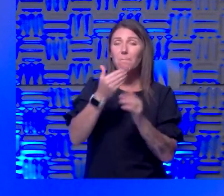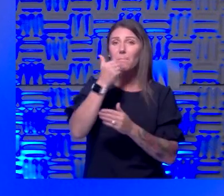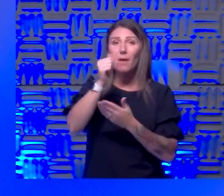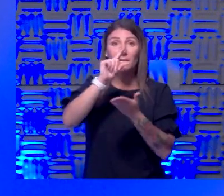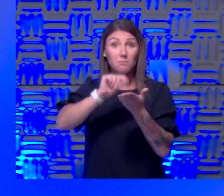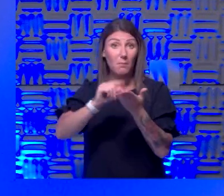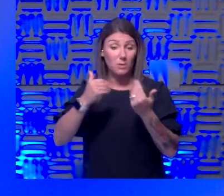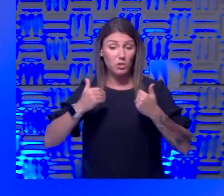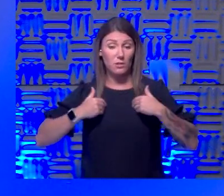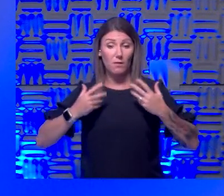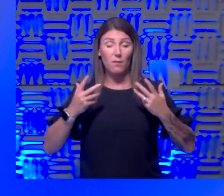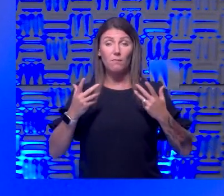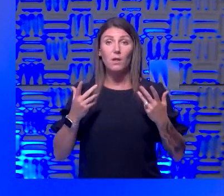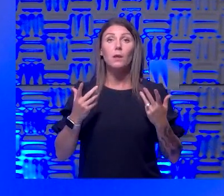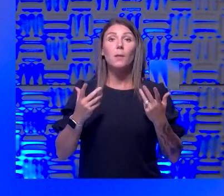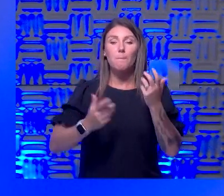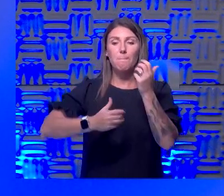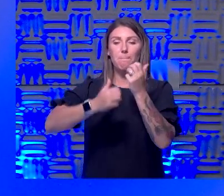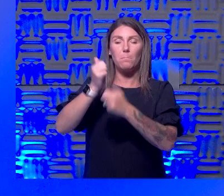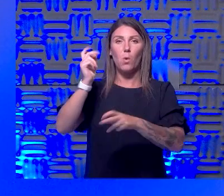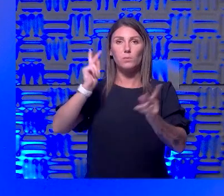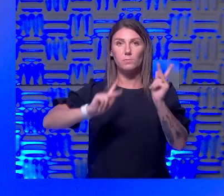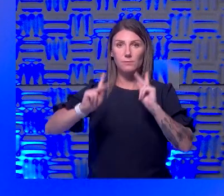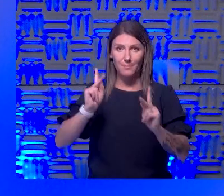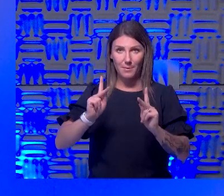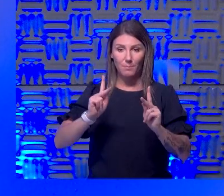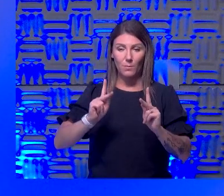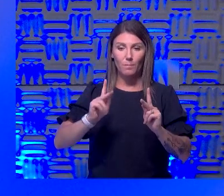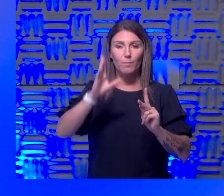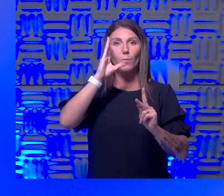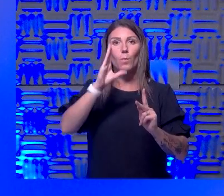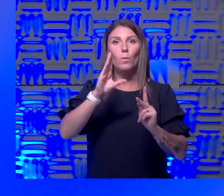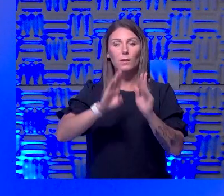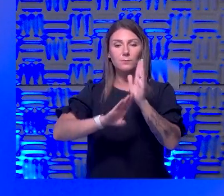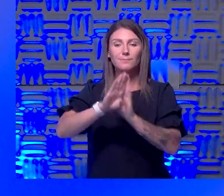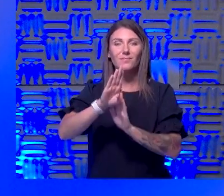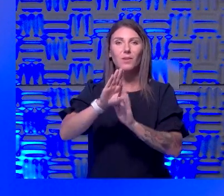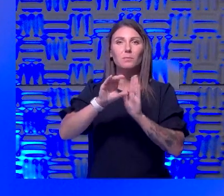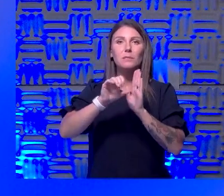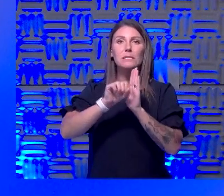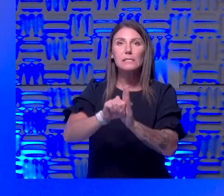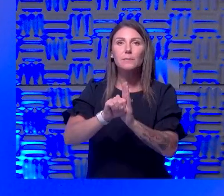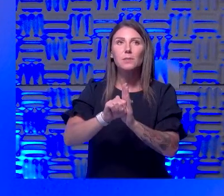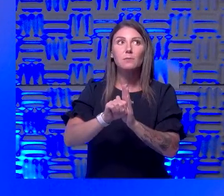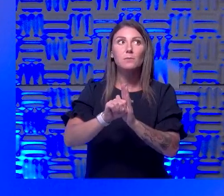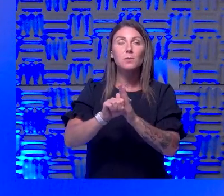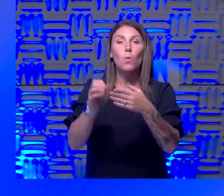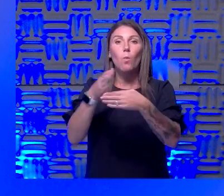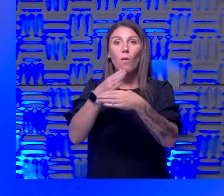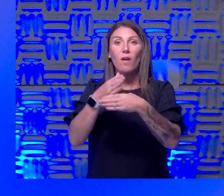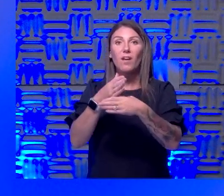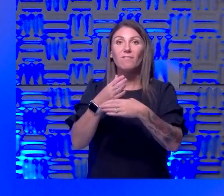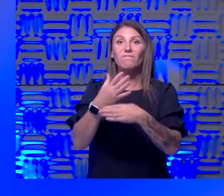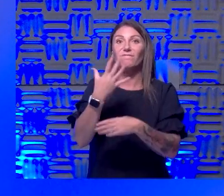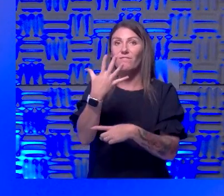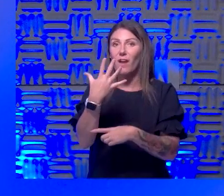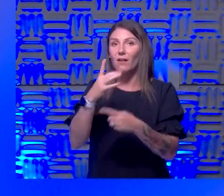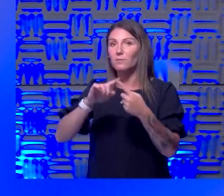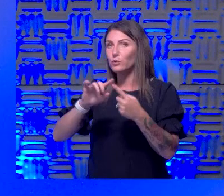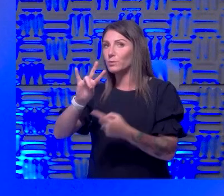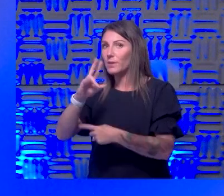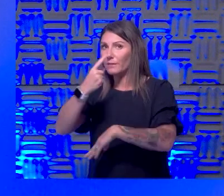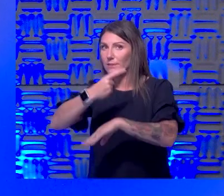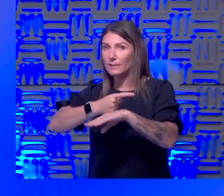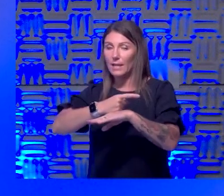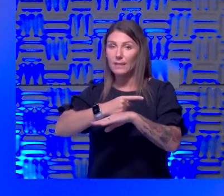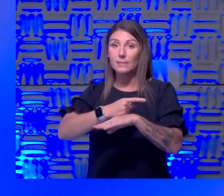that we have is that the majority of people are going to develop symptoms by 5 to 7 days.